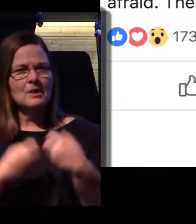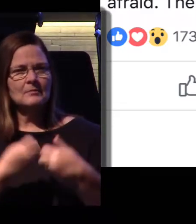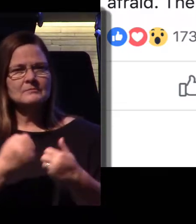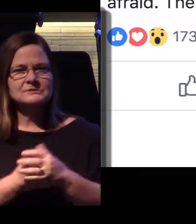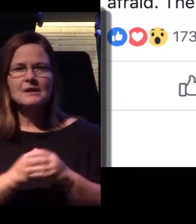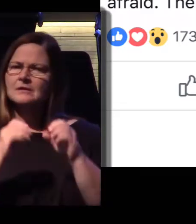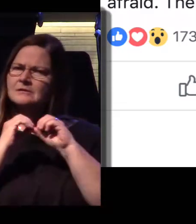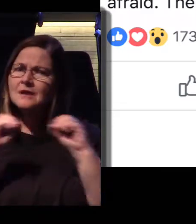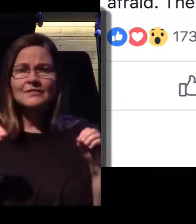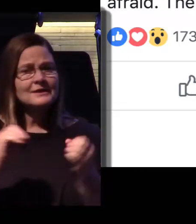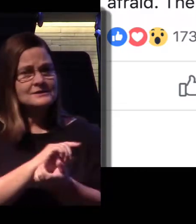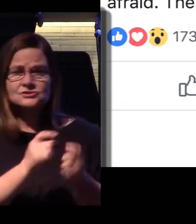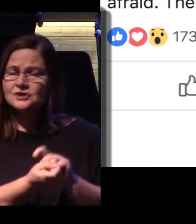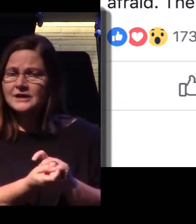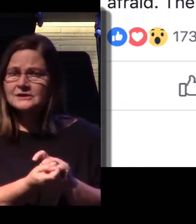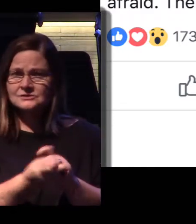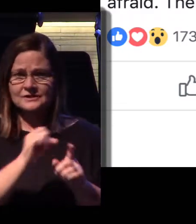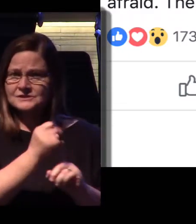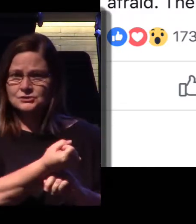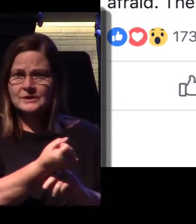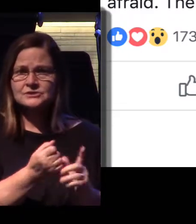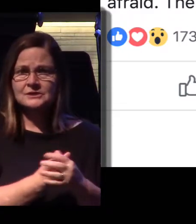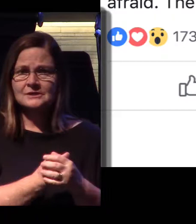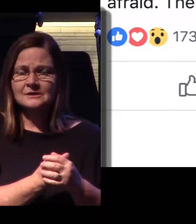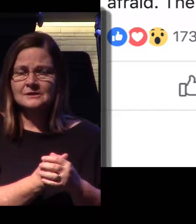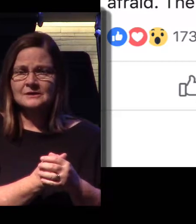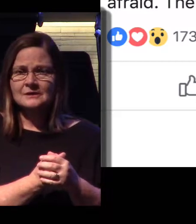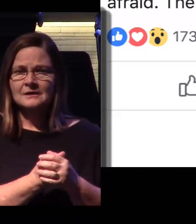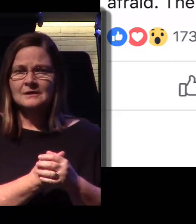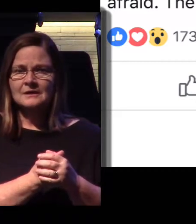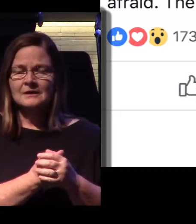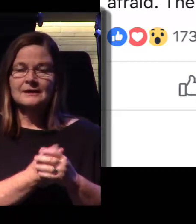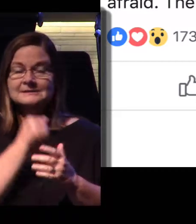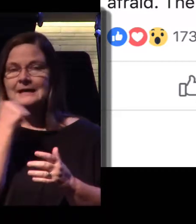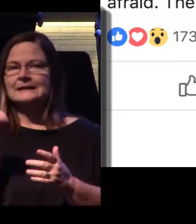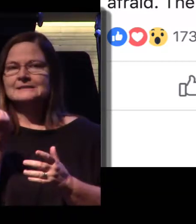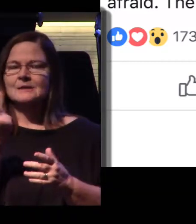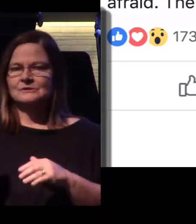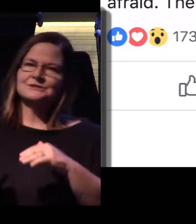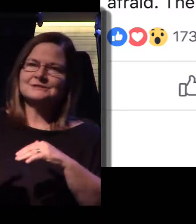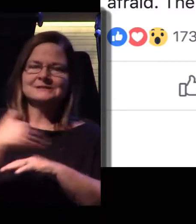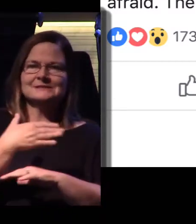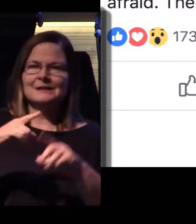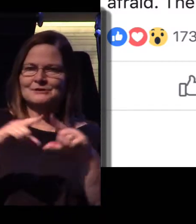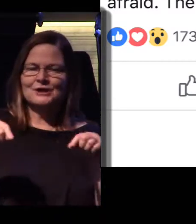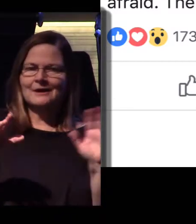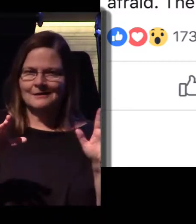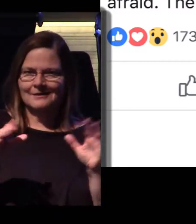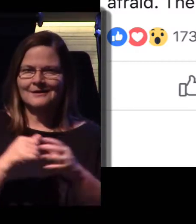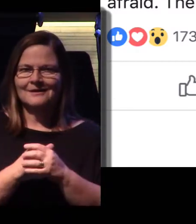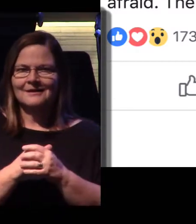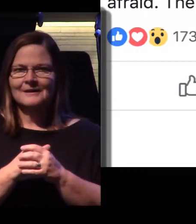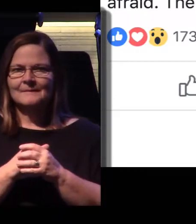my problems. And then I like this so much. He said, nothing has changed. It wasn't like